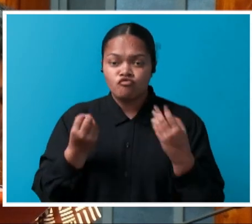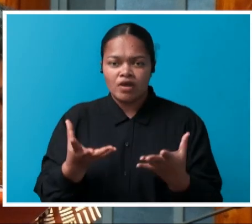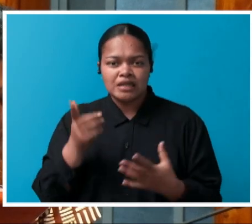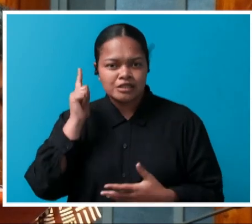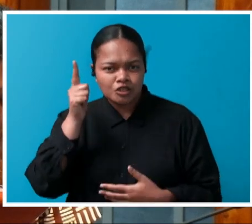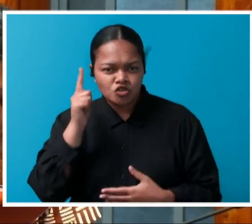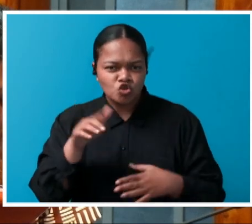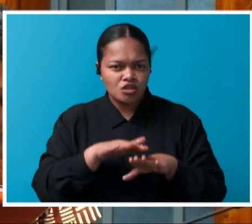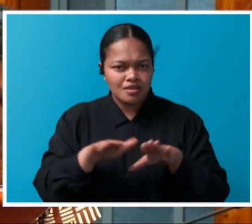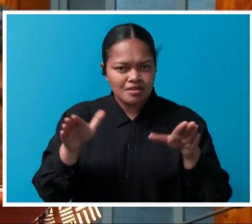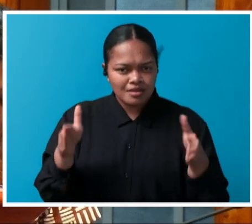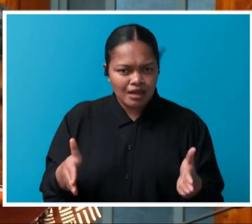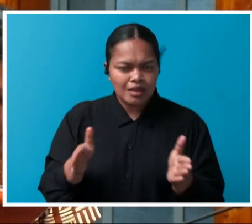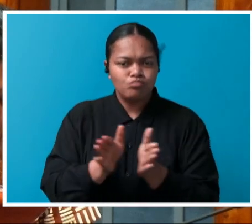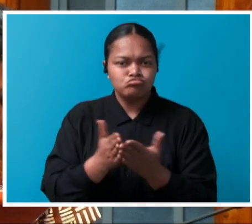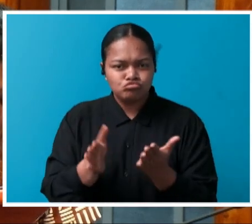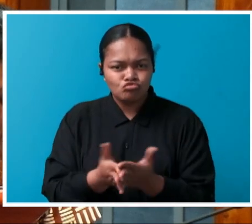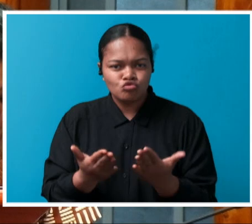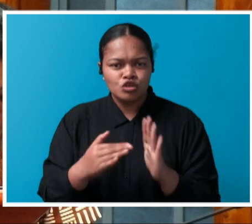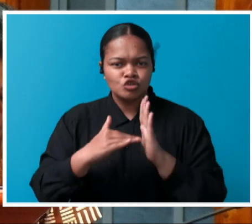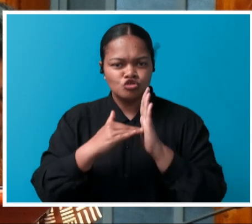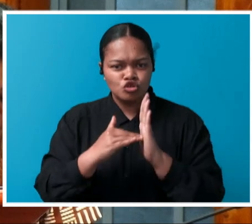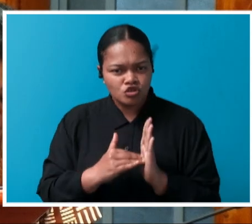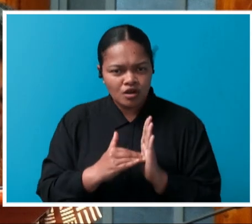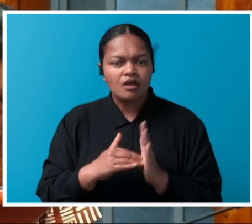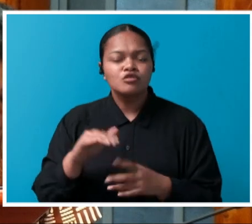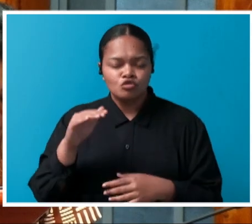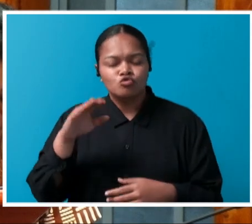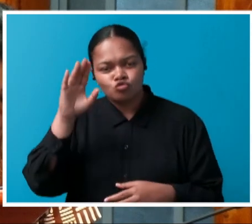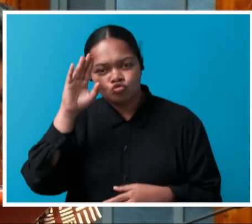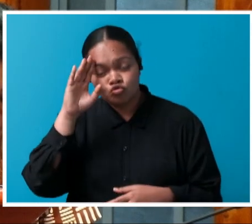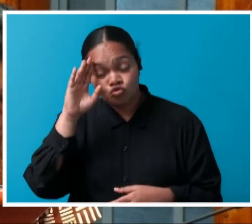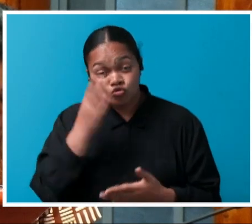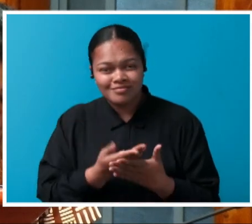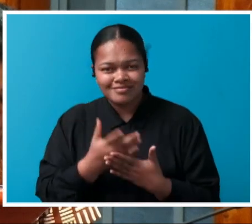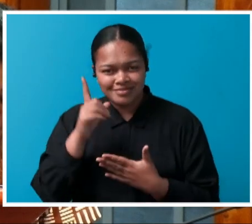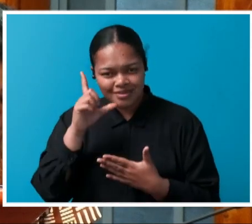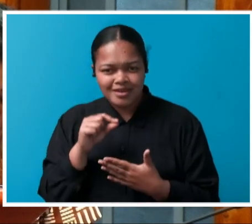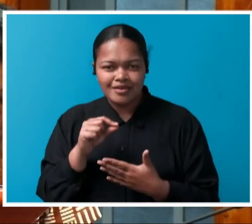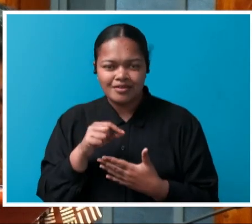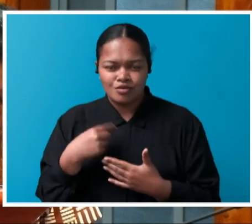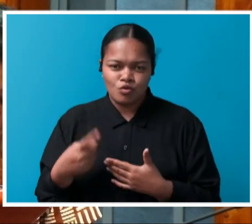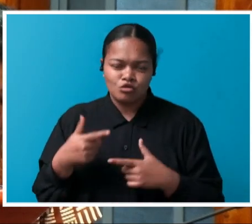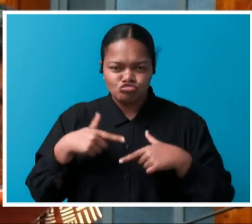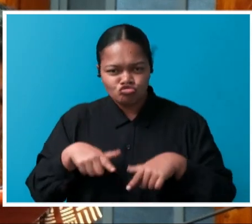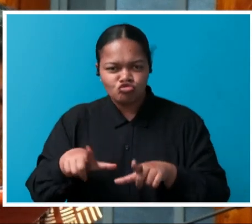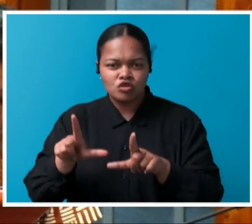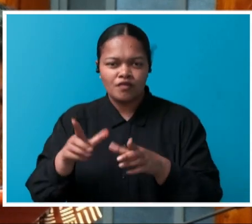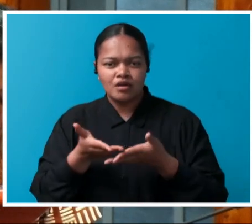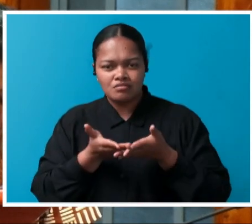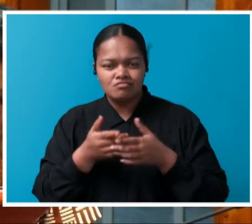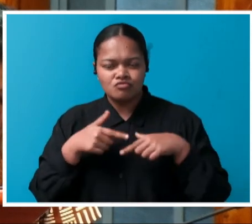desks, tables, and even boats for the children to be able to travel on as a means of transportation in maritime and rural